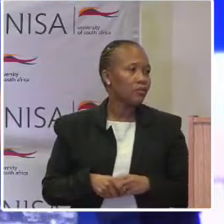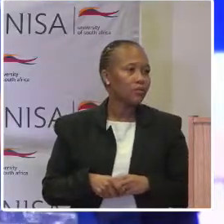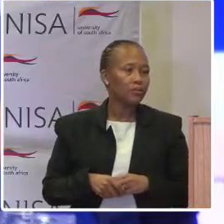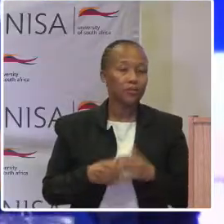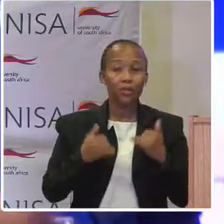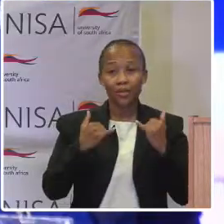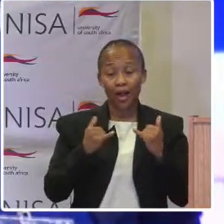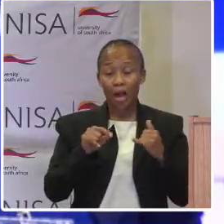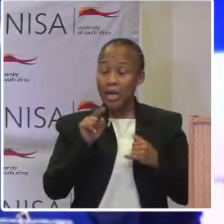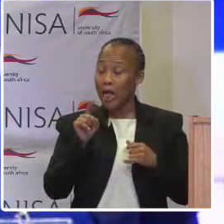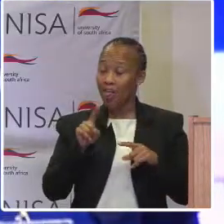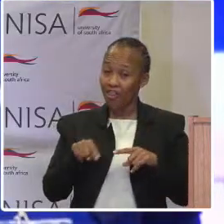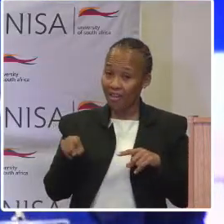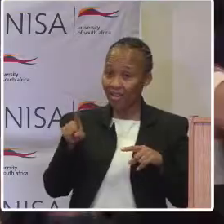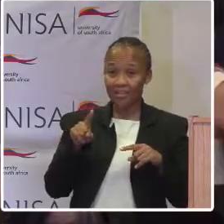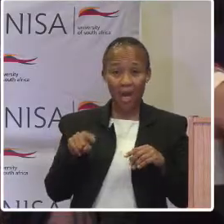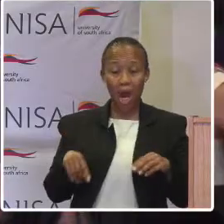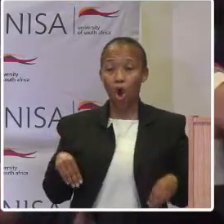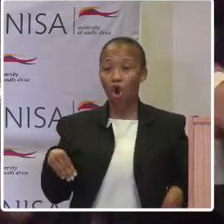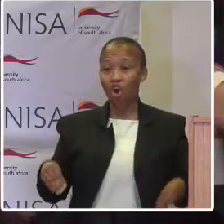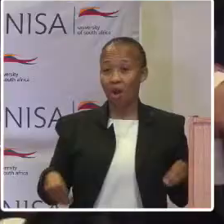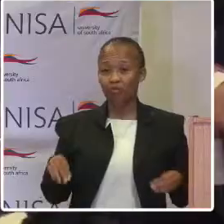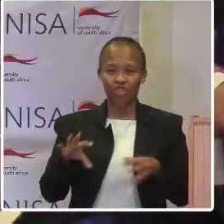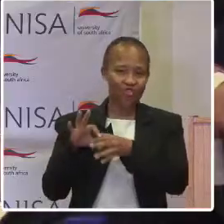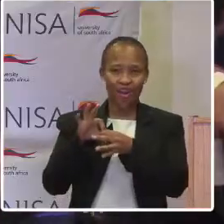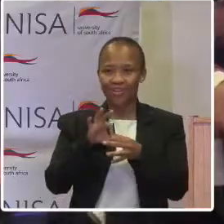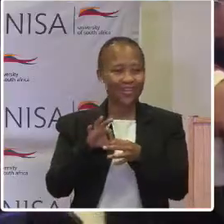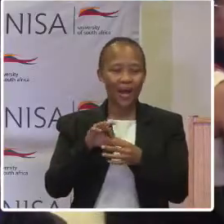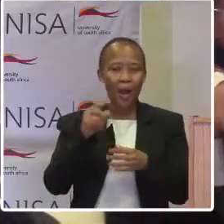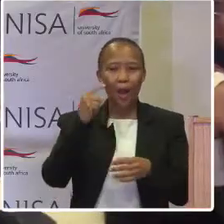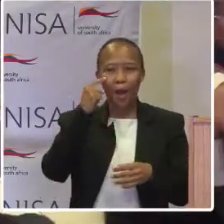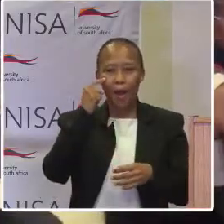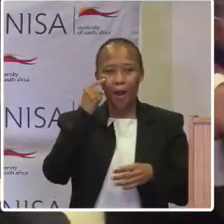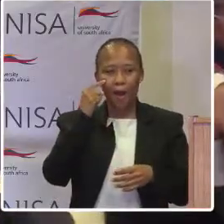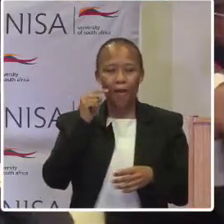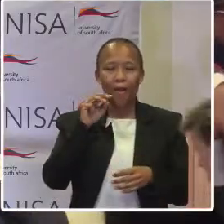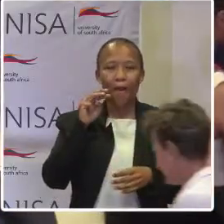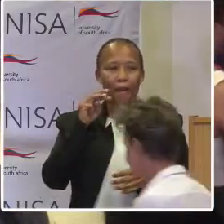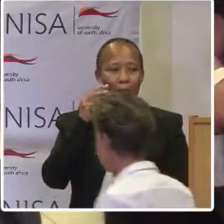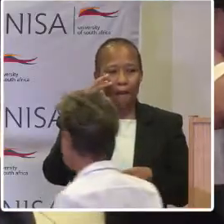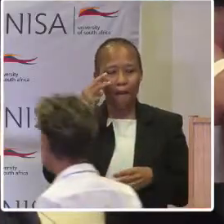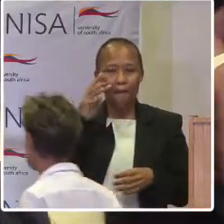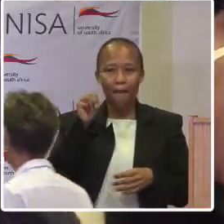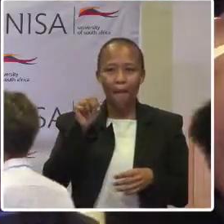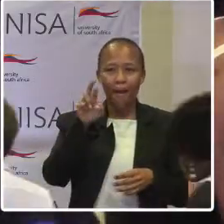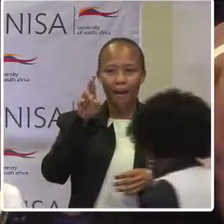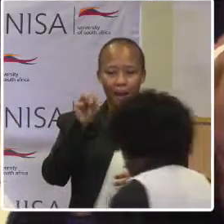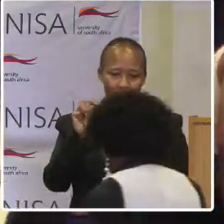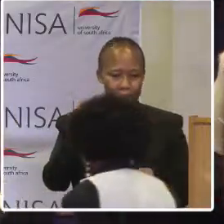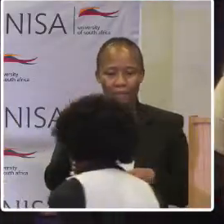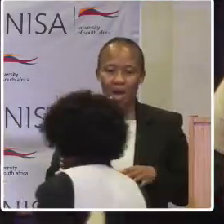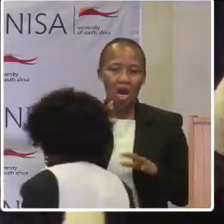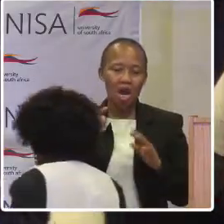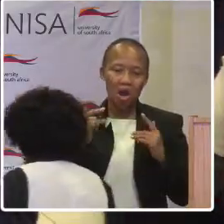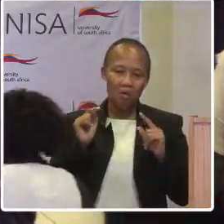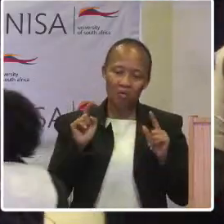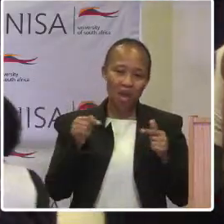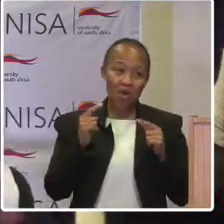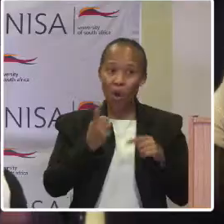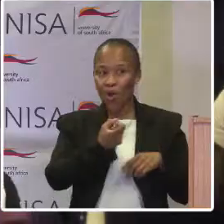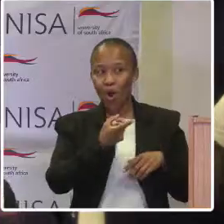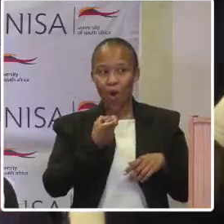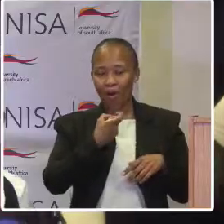corruption related, my good people. The Madlanga Commission cannot touch these ones. So don't worry, we will not make you